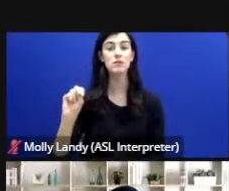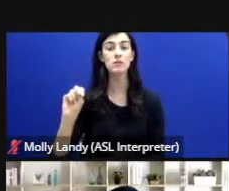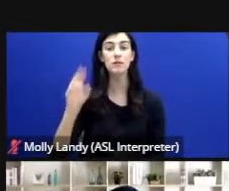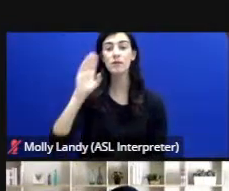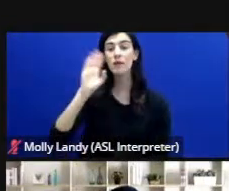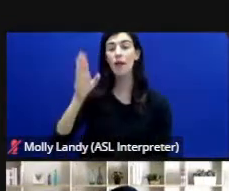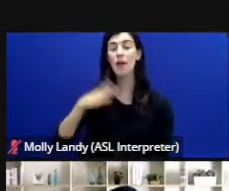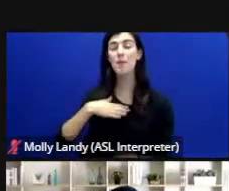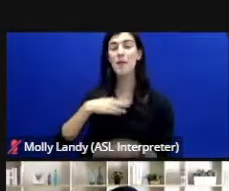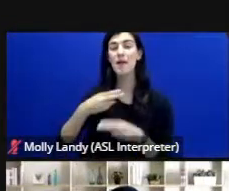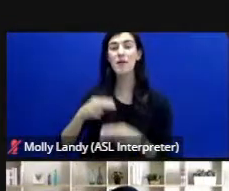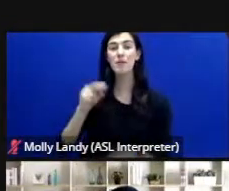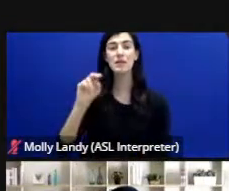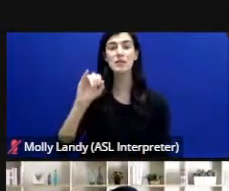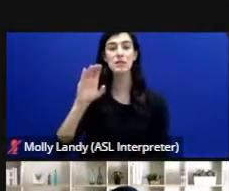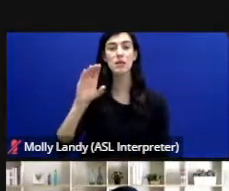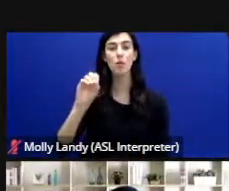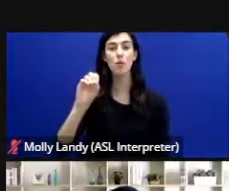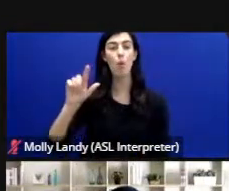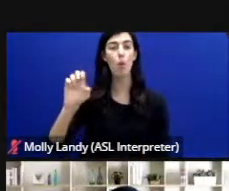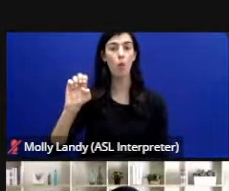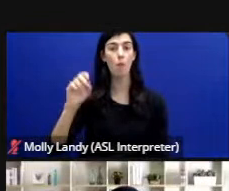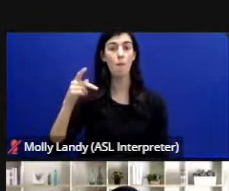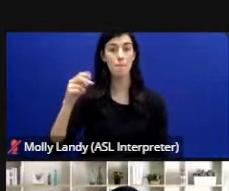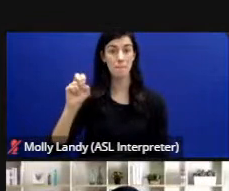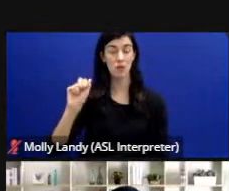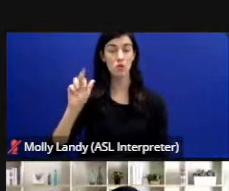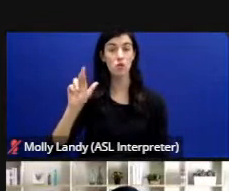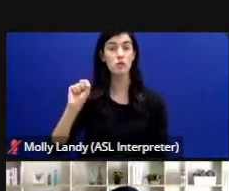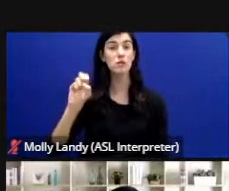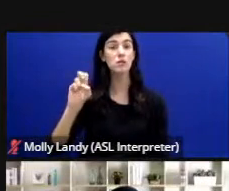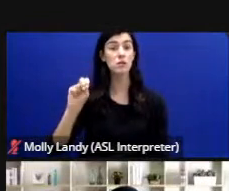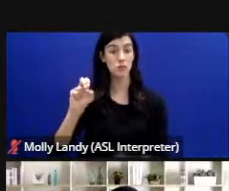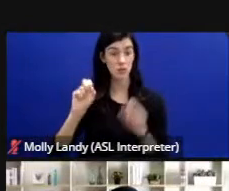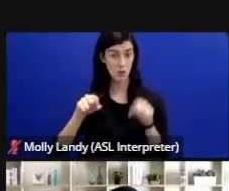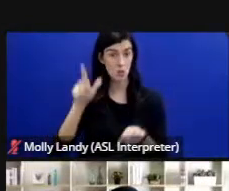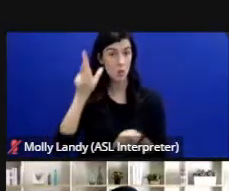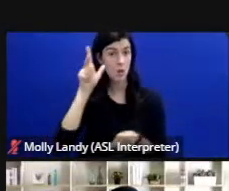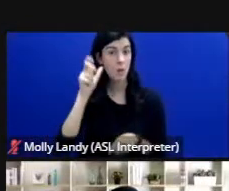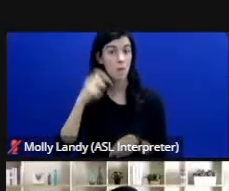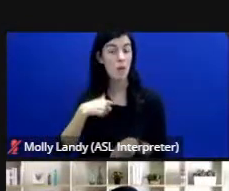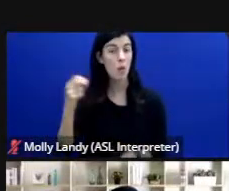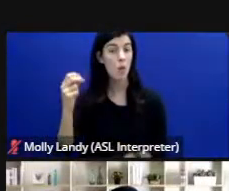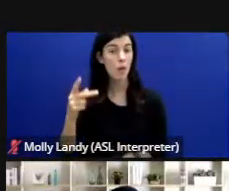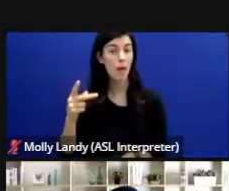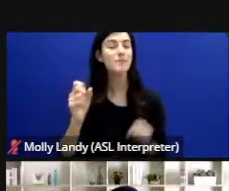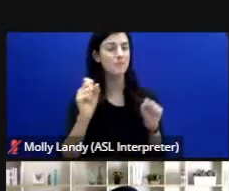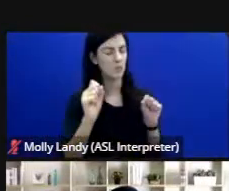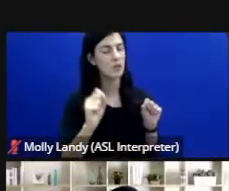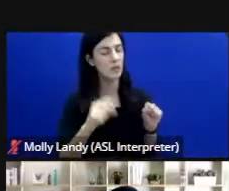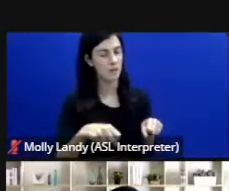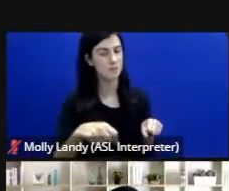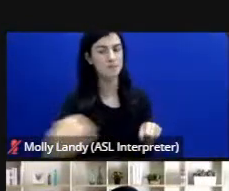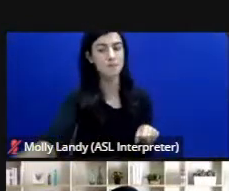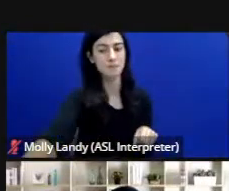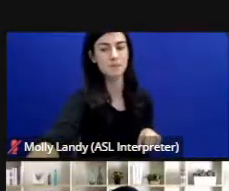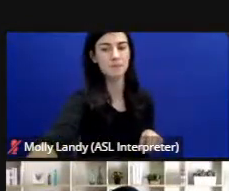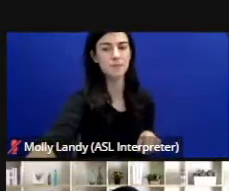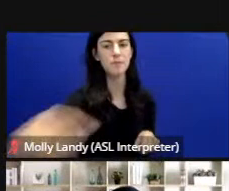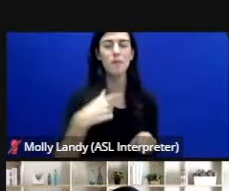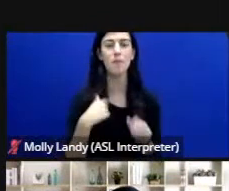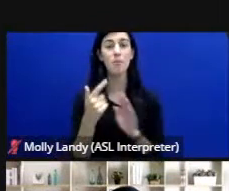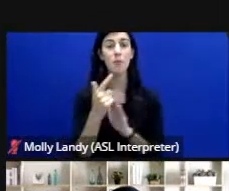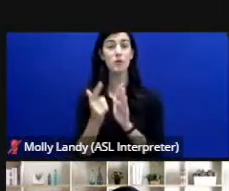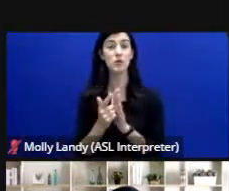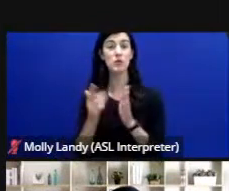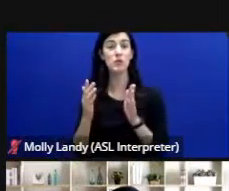Hi, my name is Nicole Pearson. Can you guys hear me okay? We can hear you. Okay. I'm an attorney, so I just like to give a